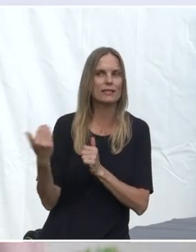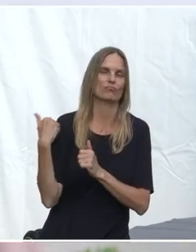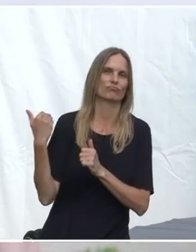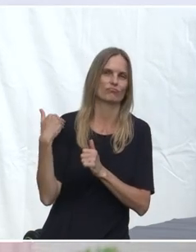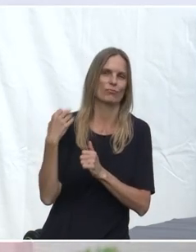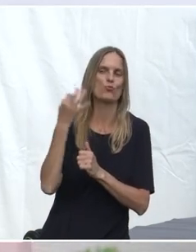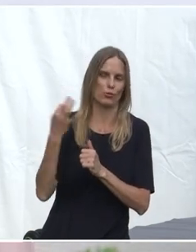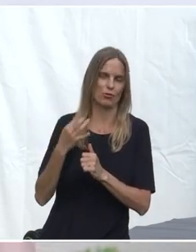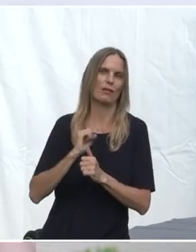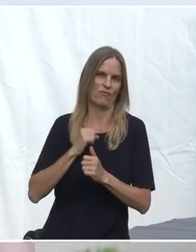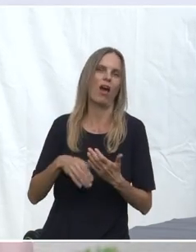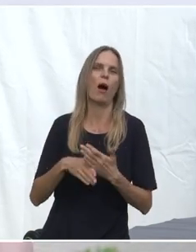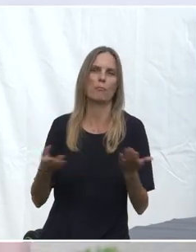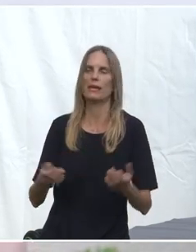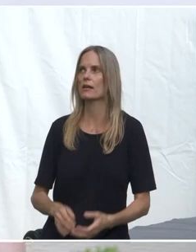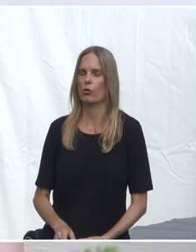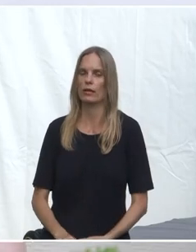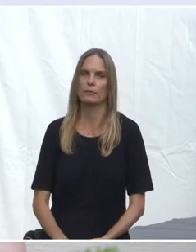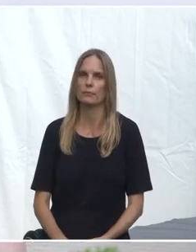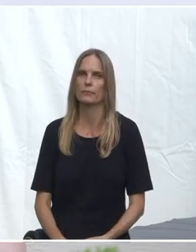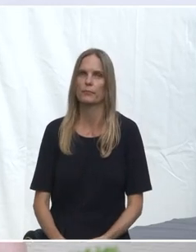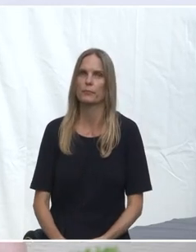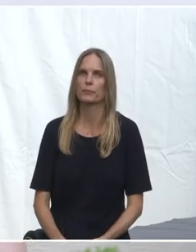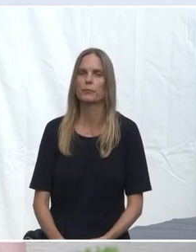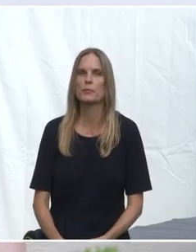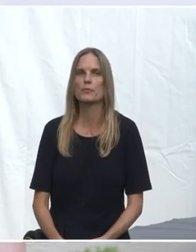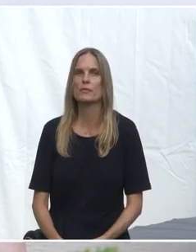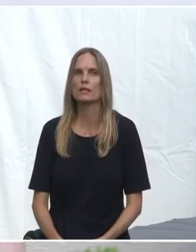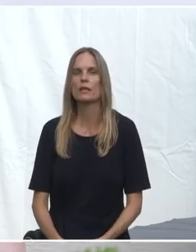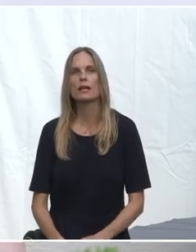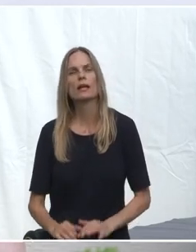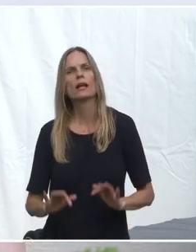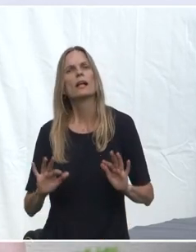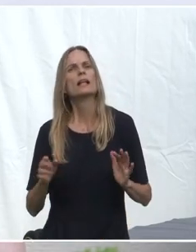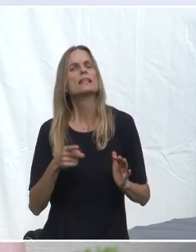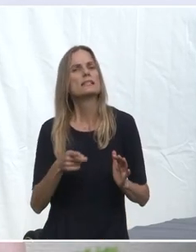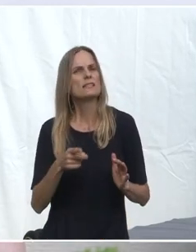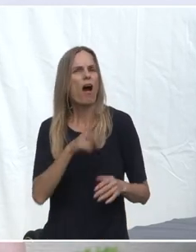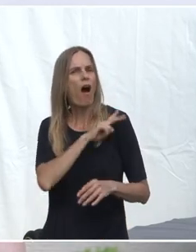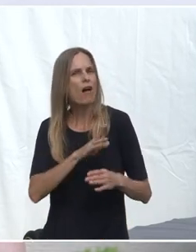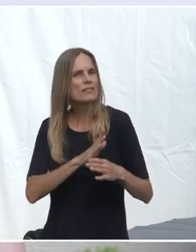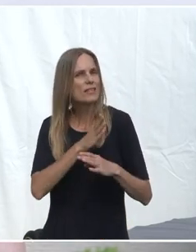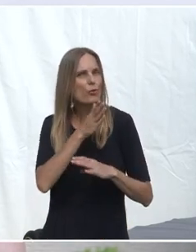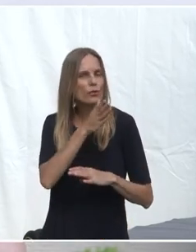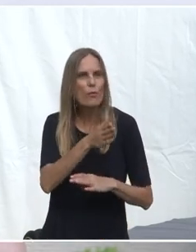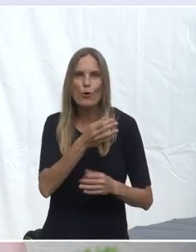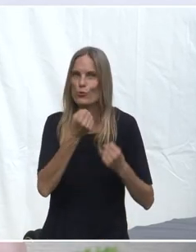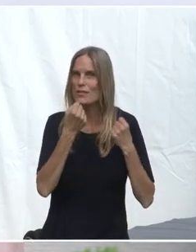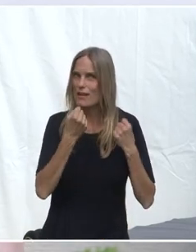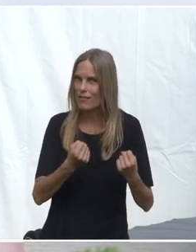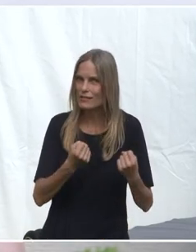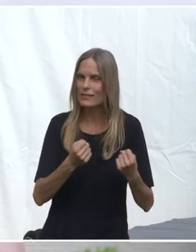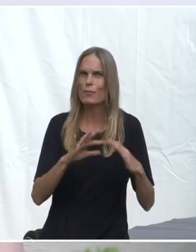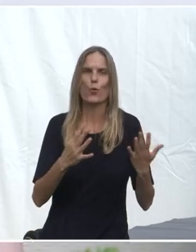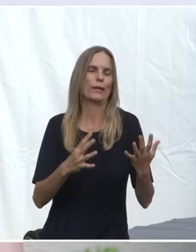So it's actually difficult for me to think of a time that I turned to a doctor when it wasn't absolutely